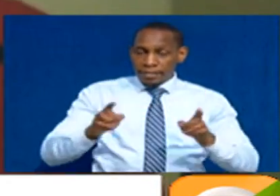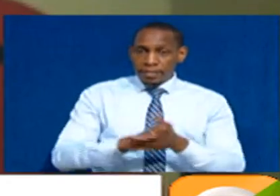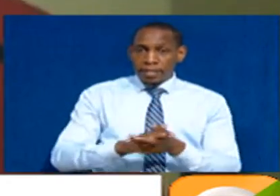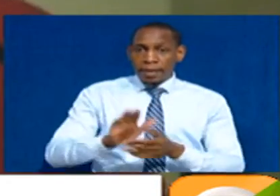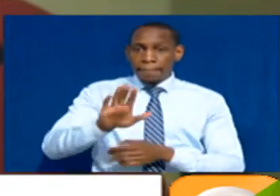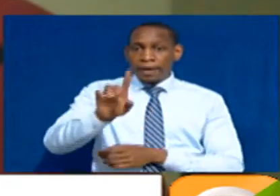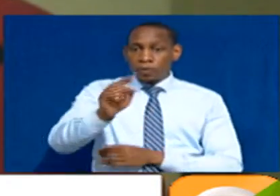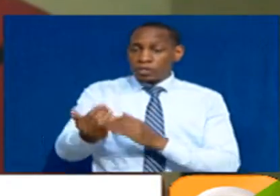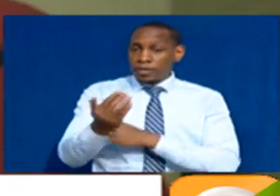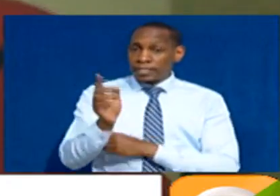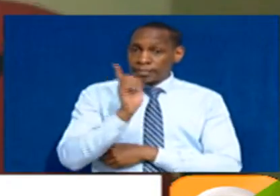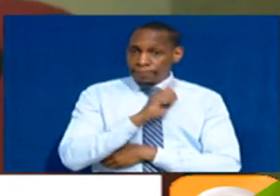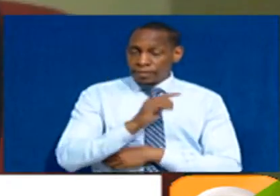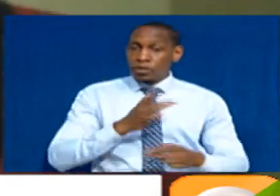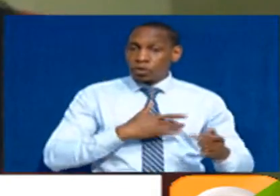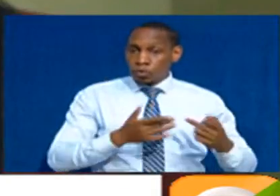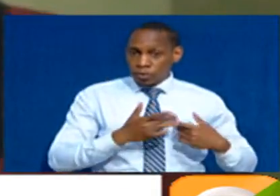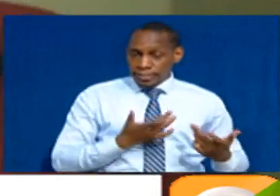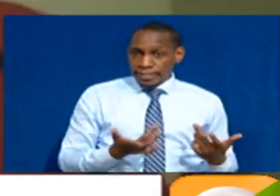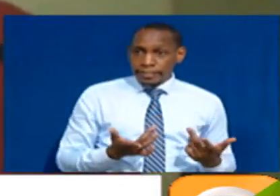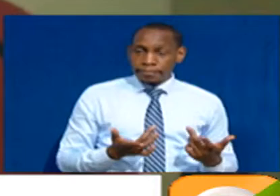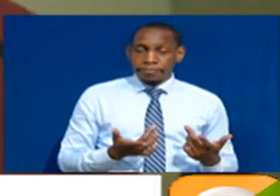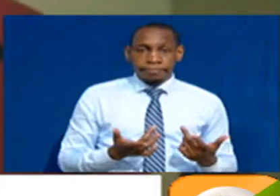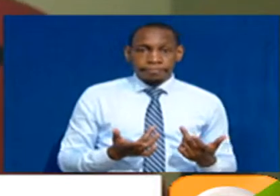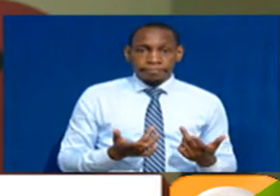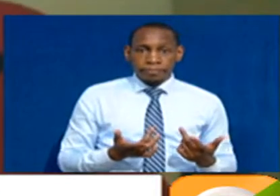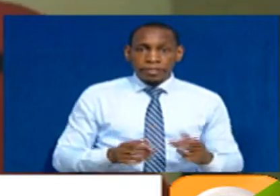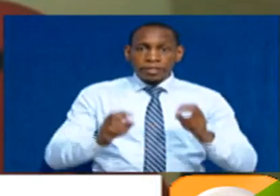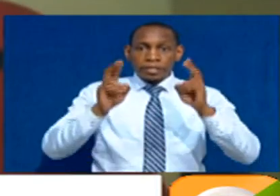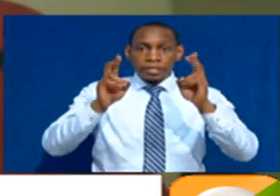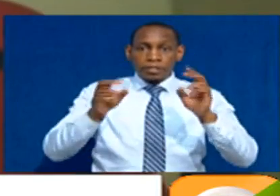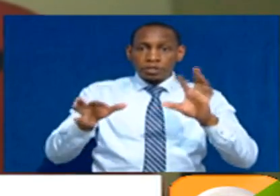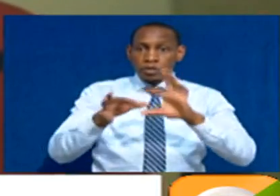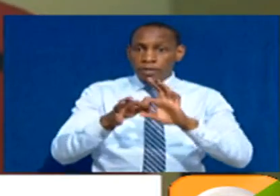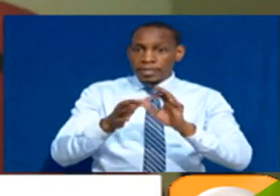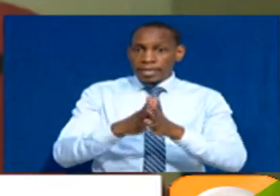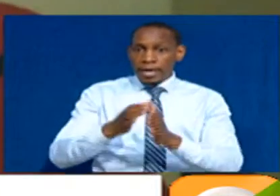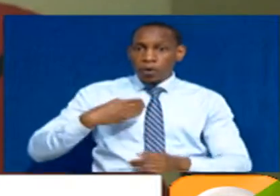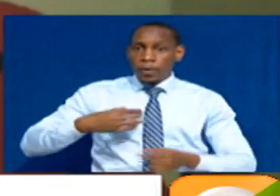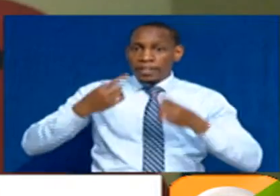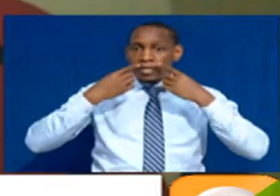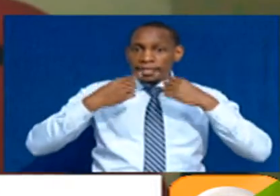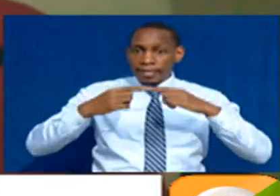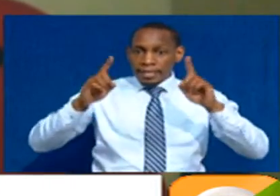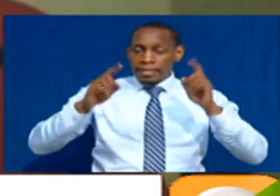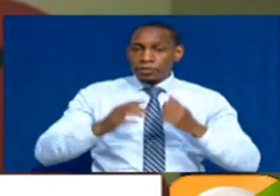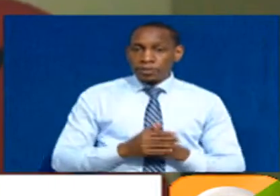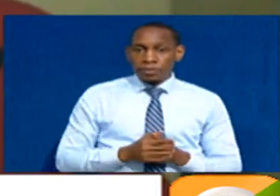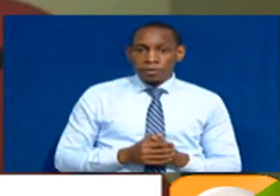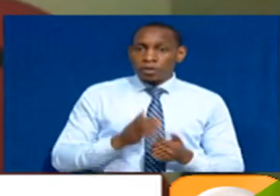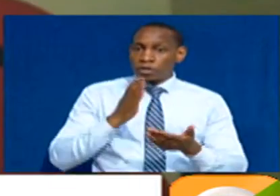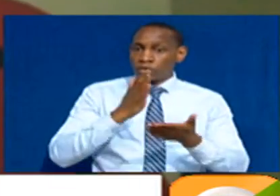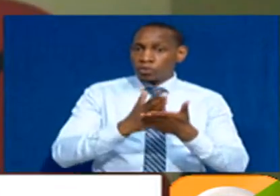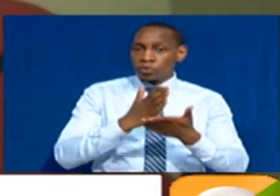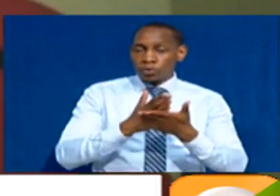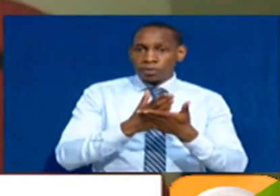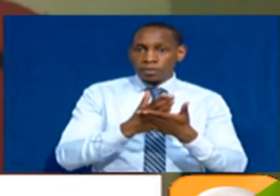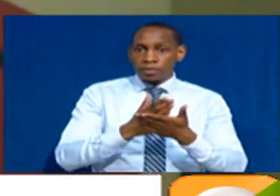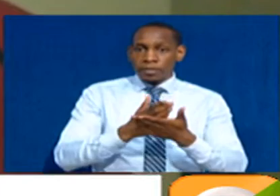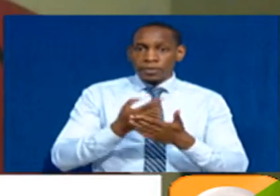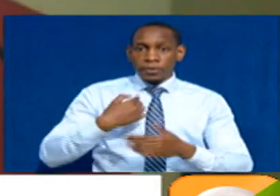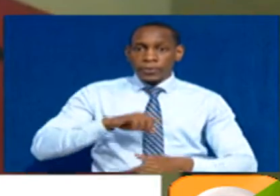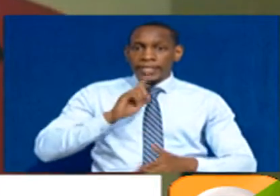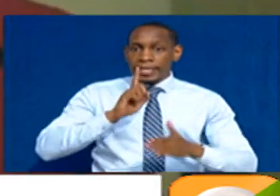to the question you have asked me in regard to issues around wealth declaration. Really, what